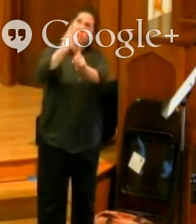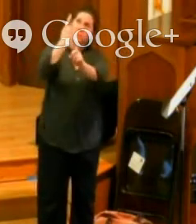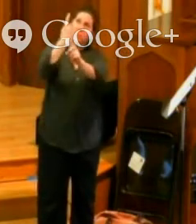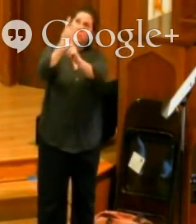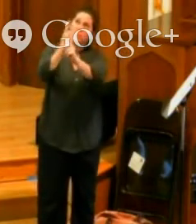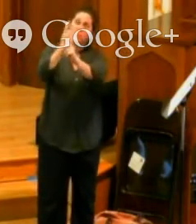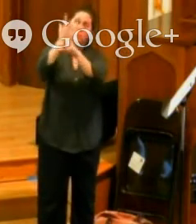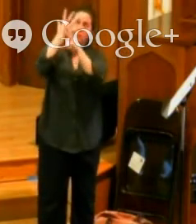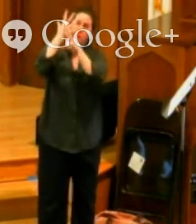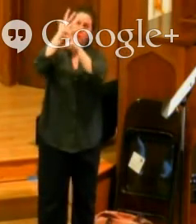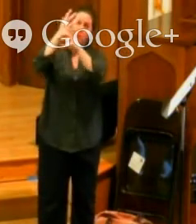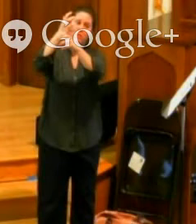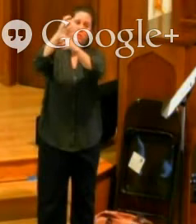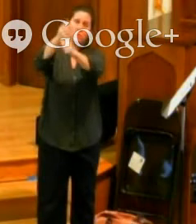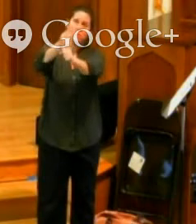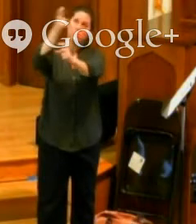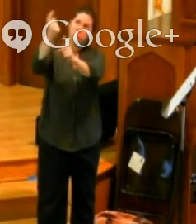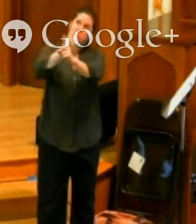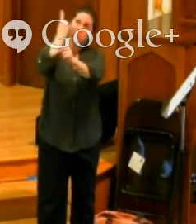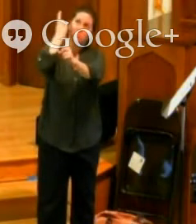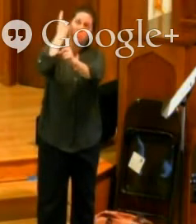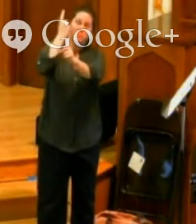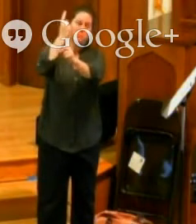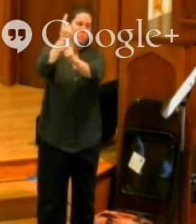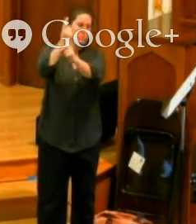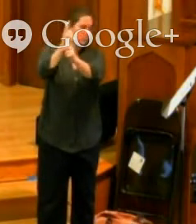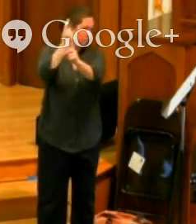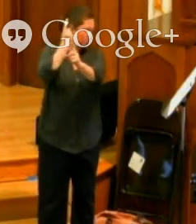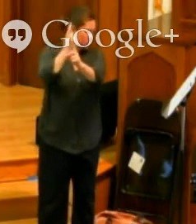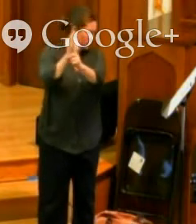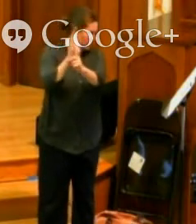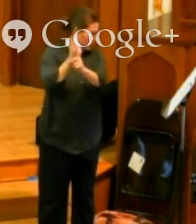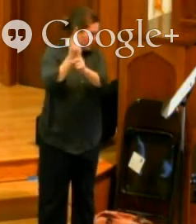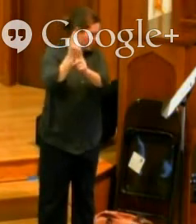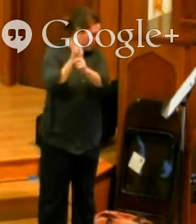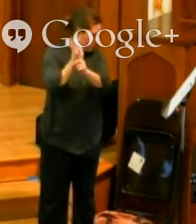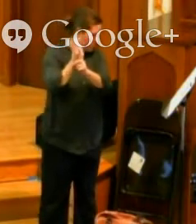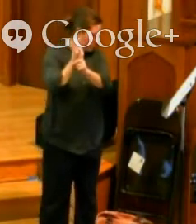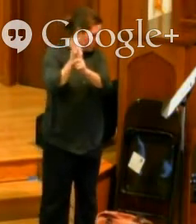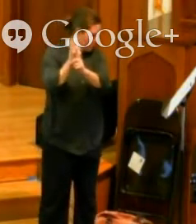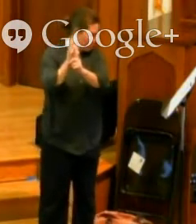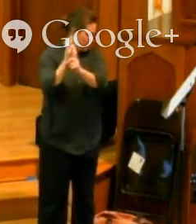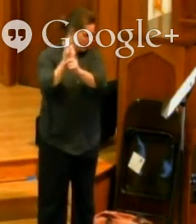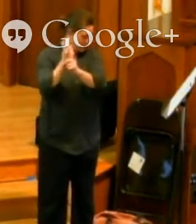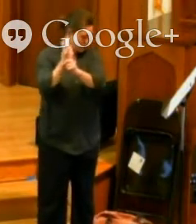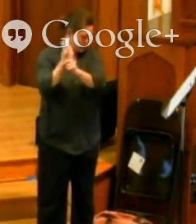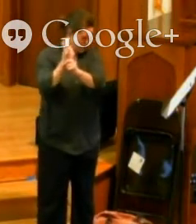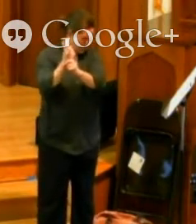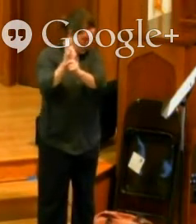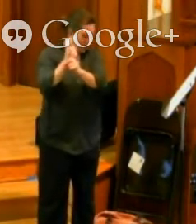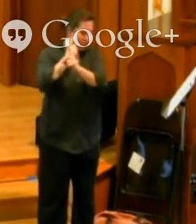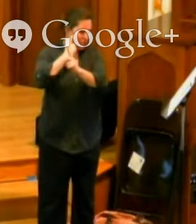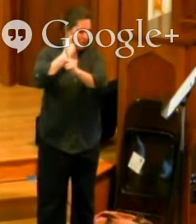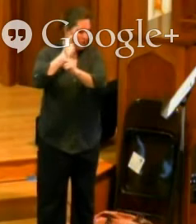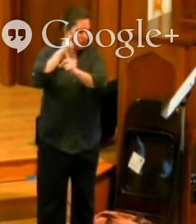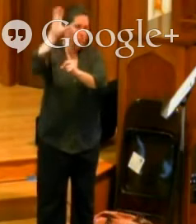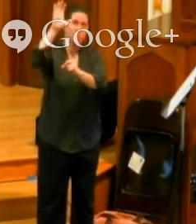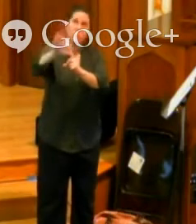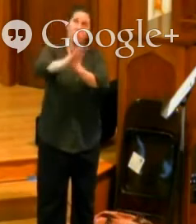place my trust and find my glory in the power of the